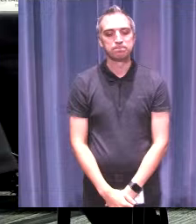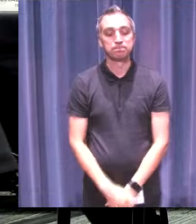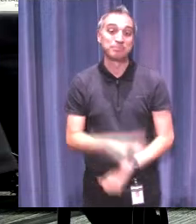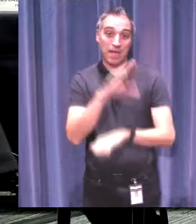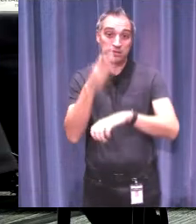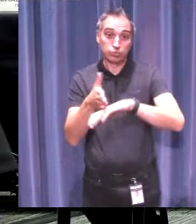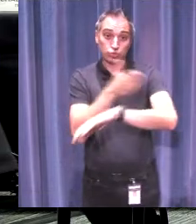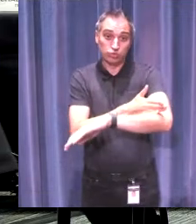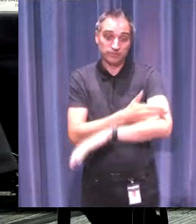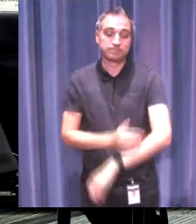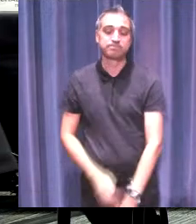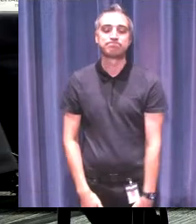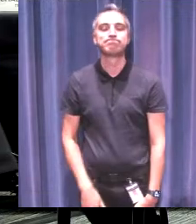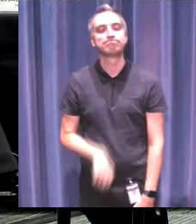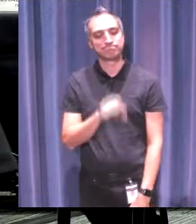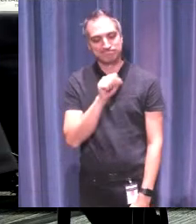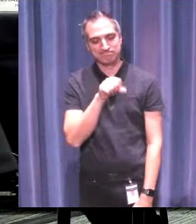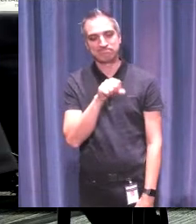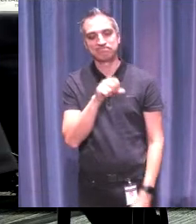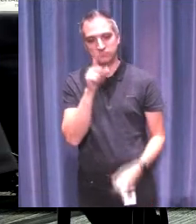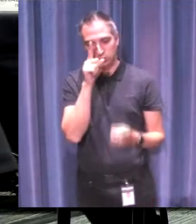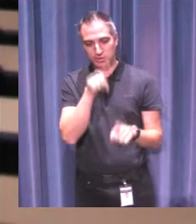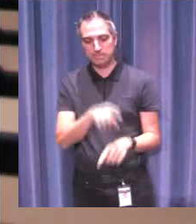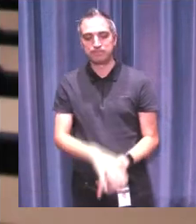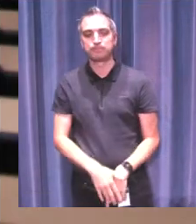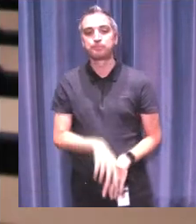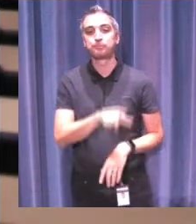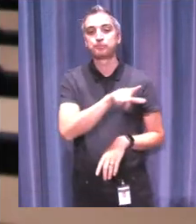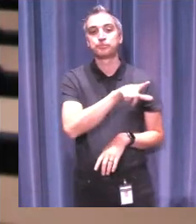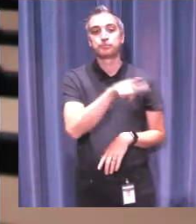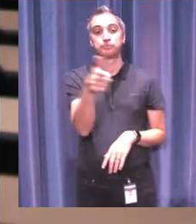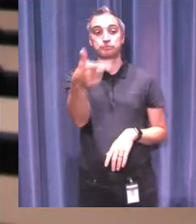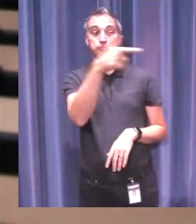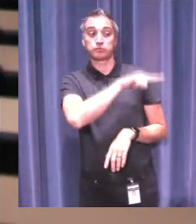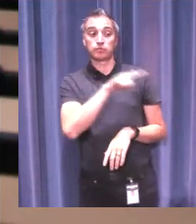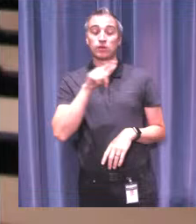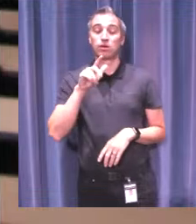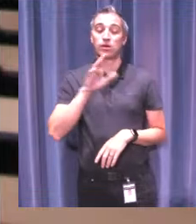improve. Yes. Agreed. Trustee Freeman?